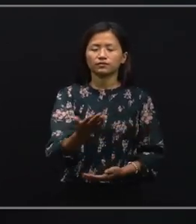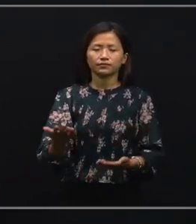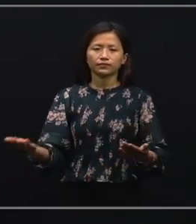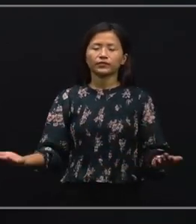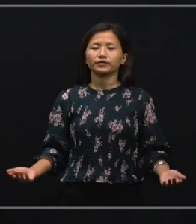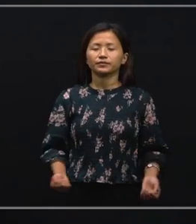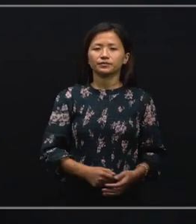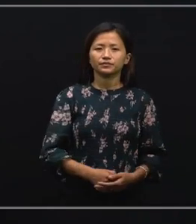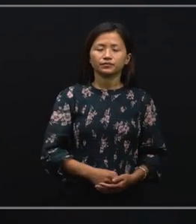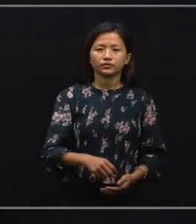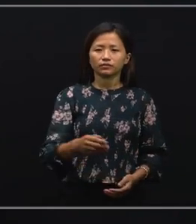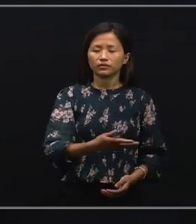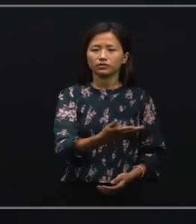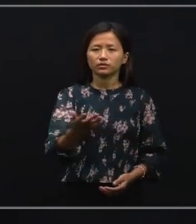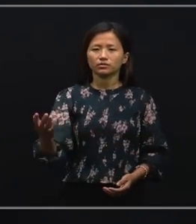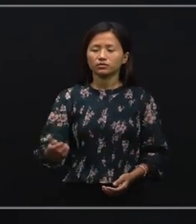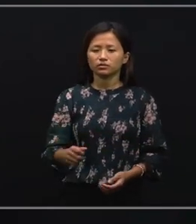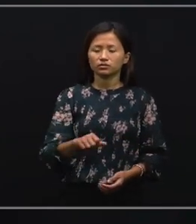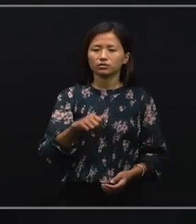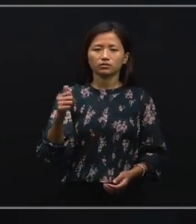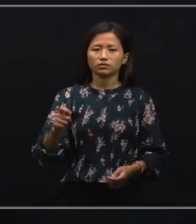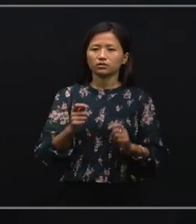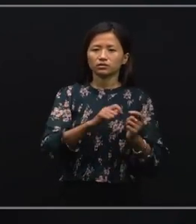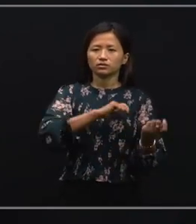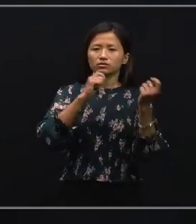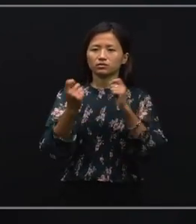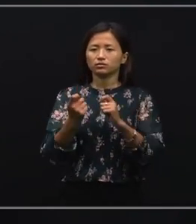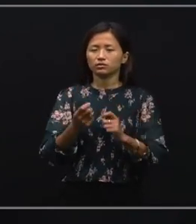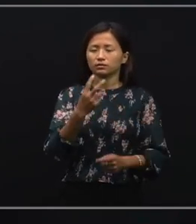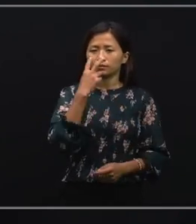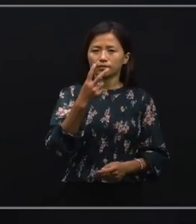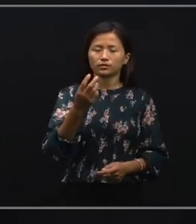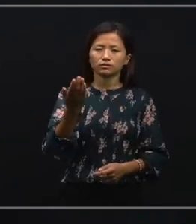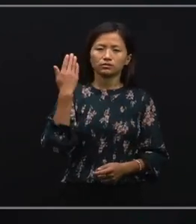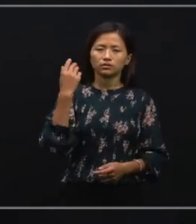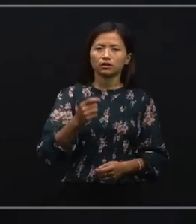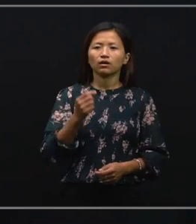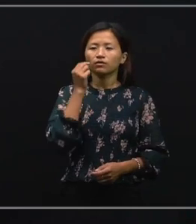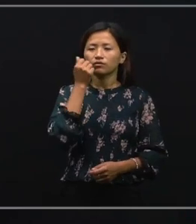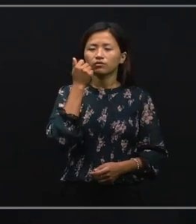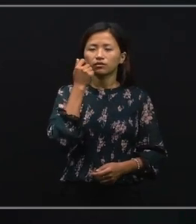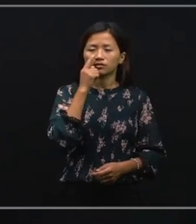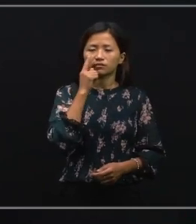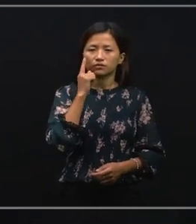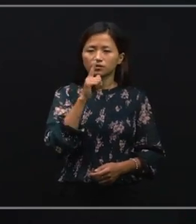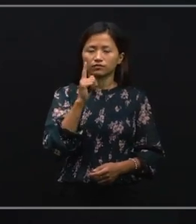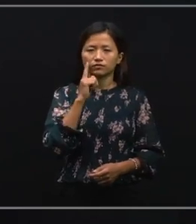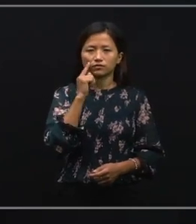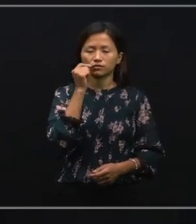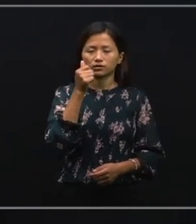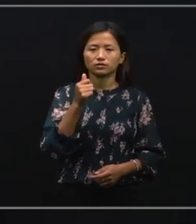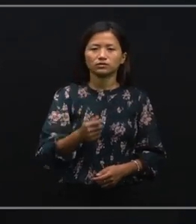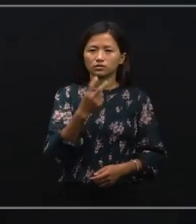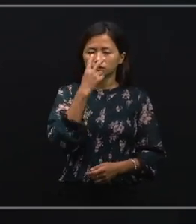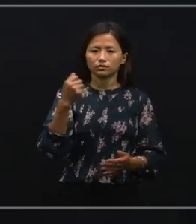the water. They could not turn back and they could not even move forward. When the father reached the shore of